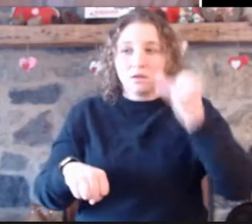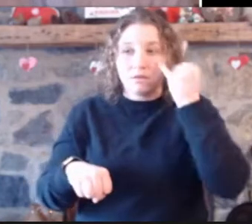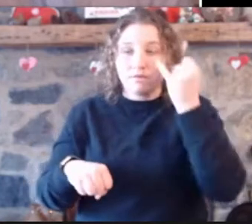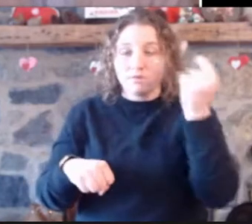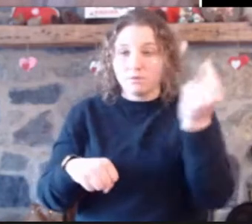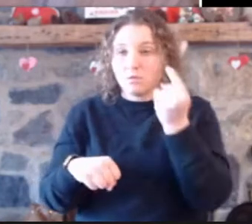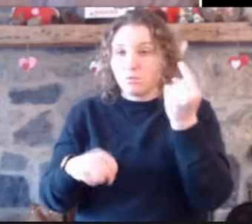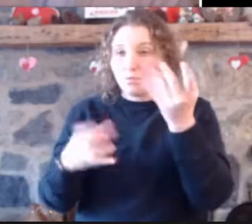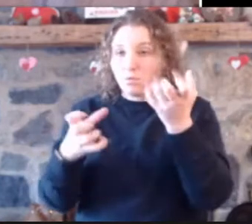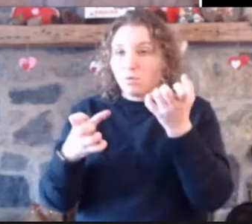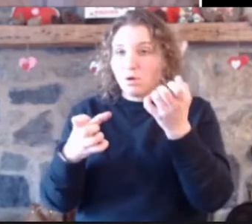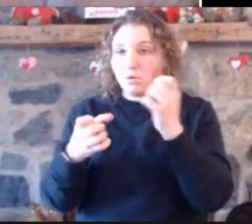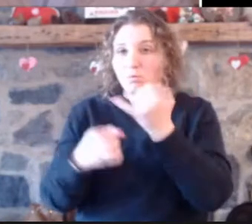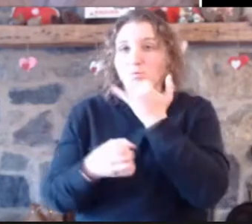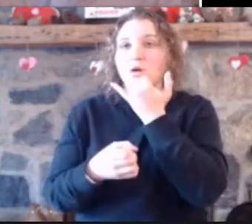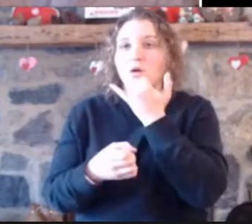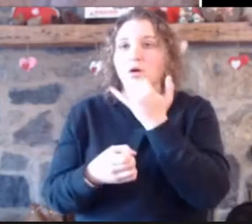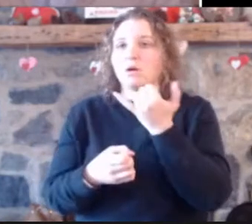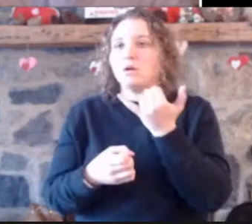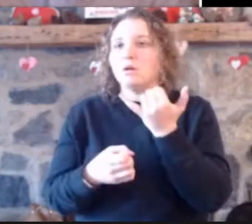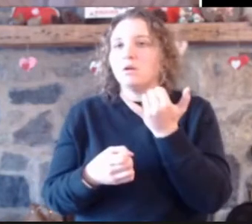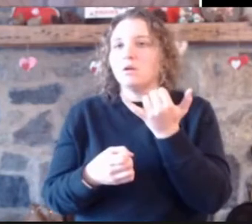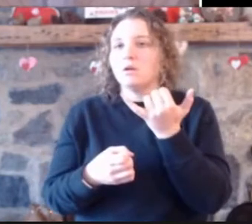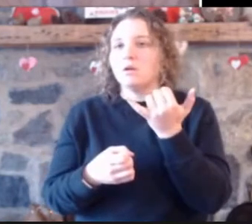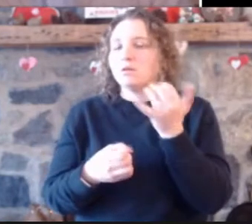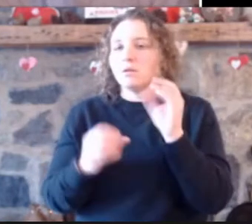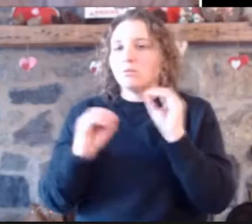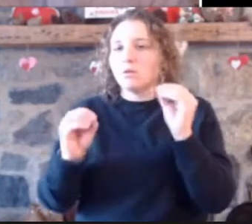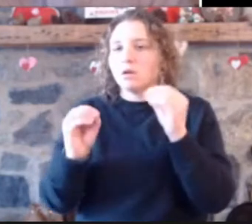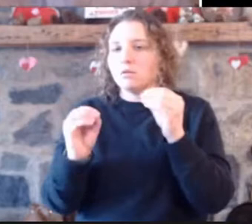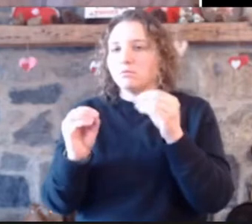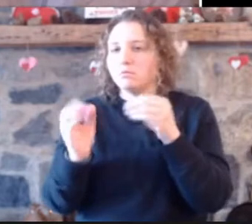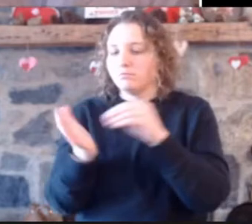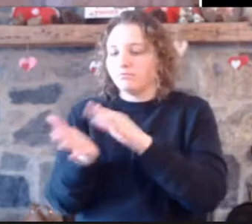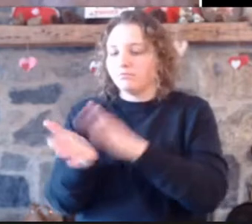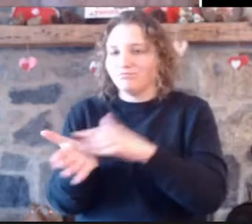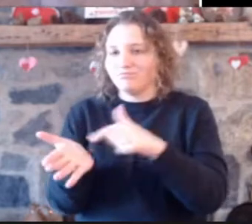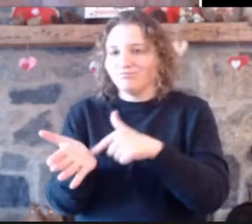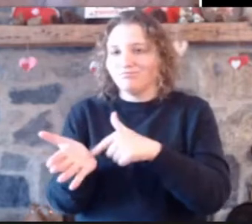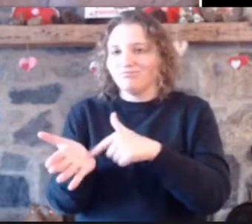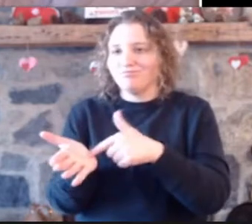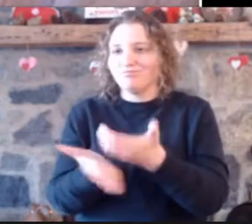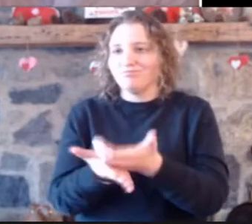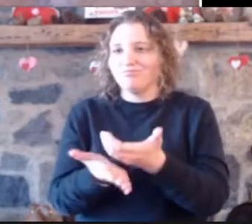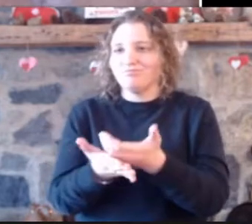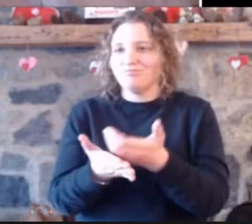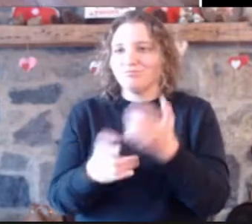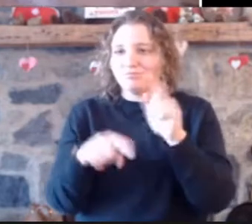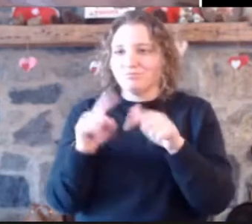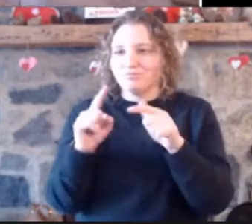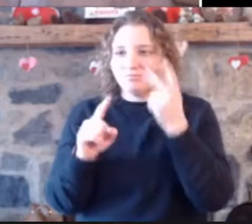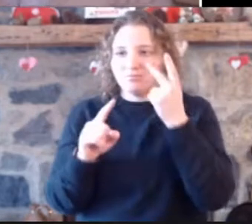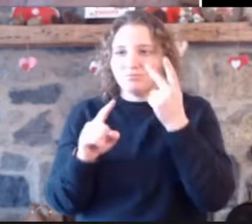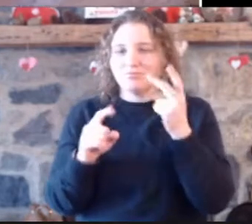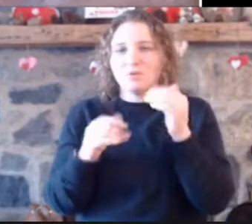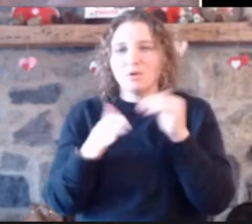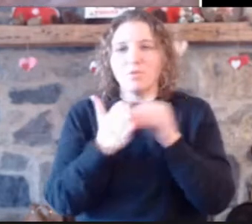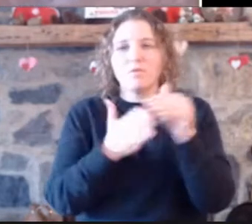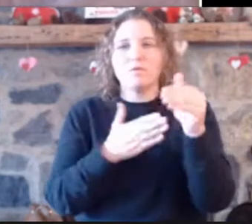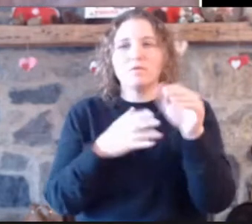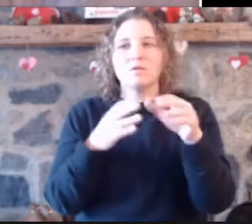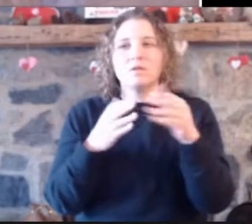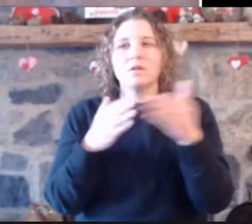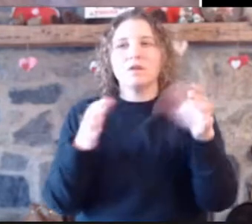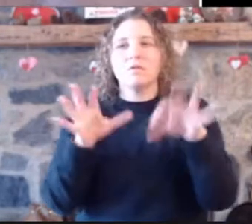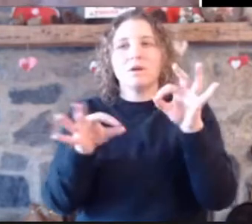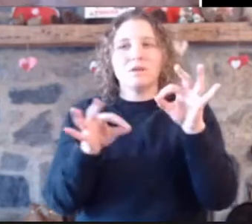wrong, why do we have any of them? There's none of them in the record. Just to show you how often things are being shown or found, here on February 3rd, just a